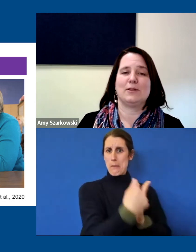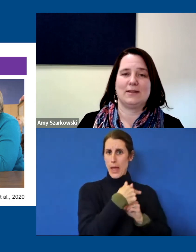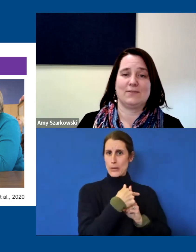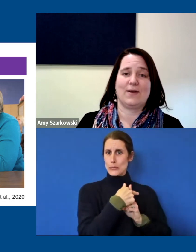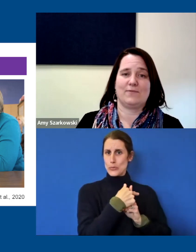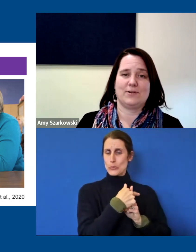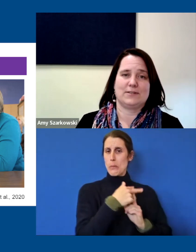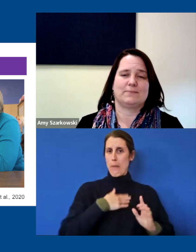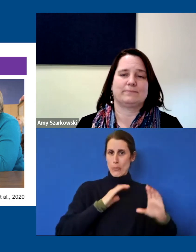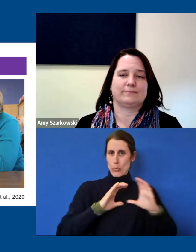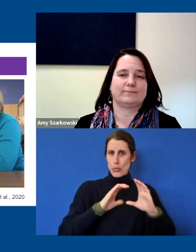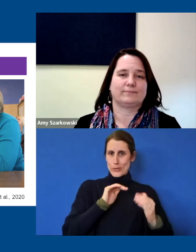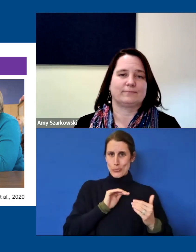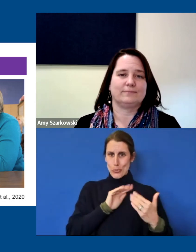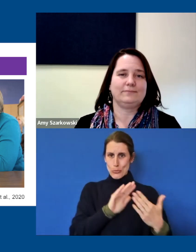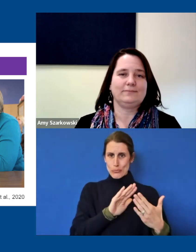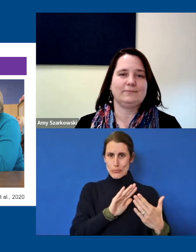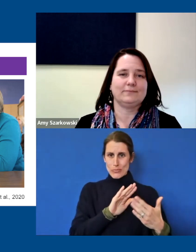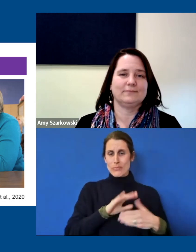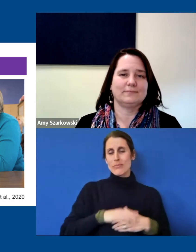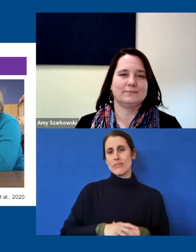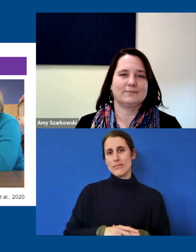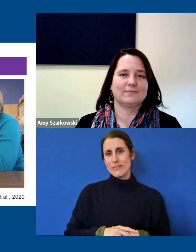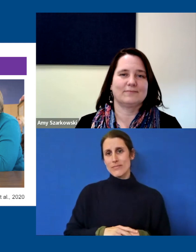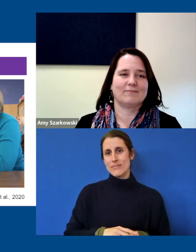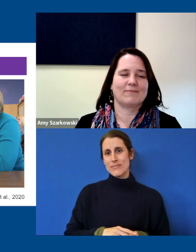my communicative efforts?